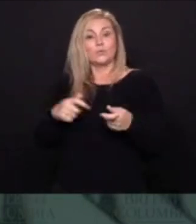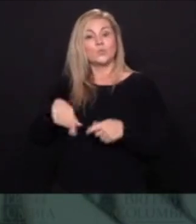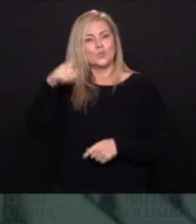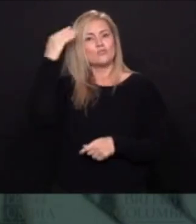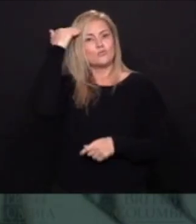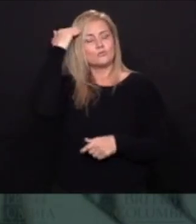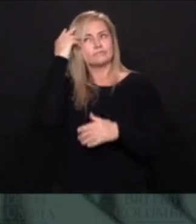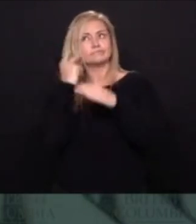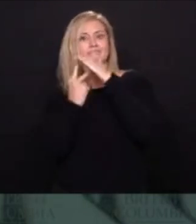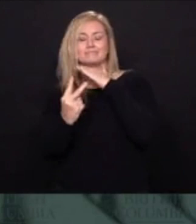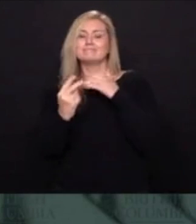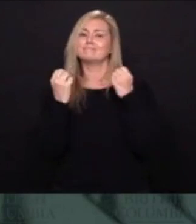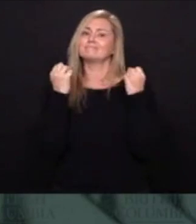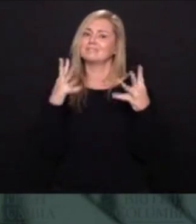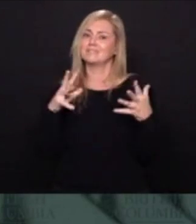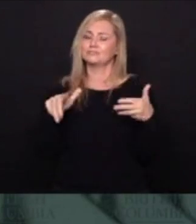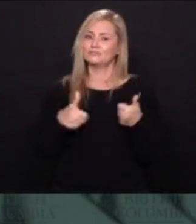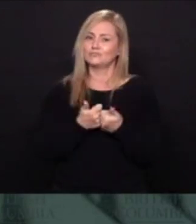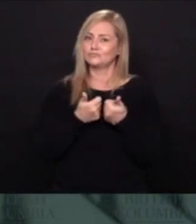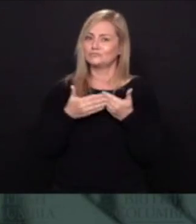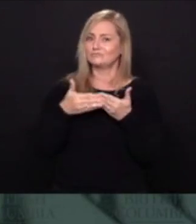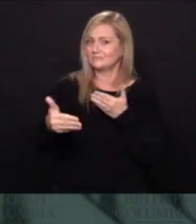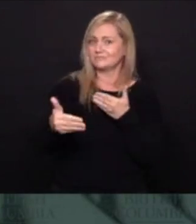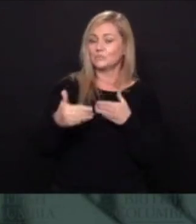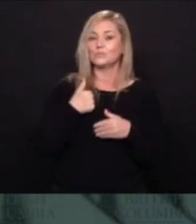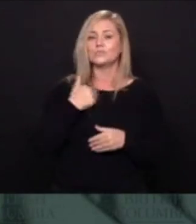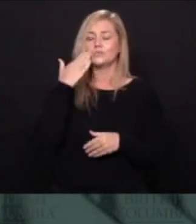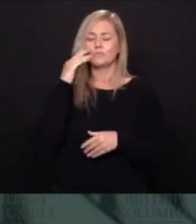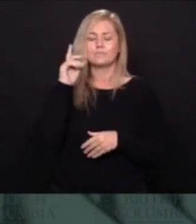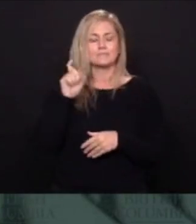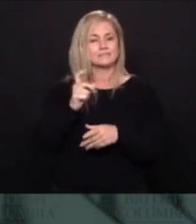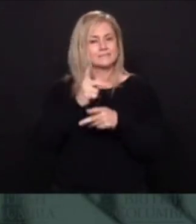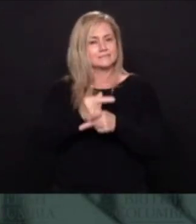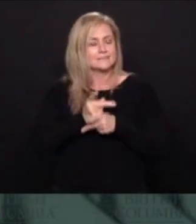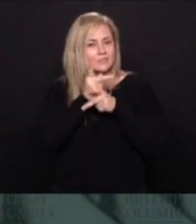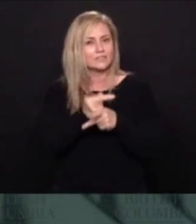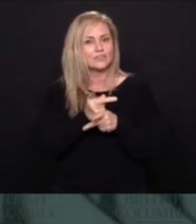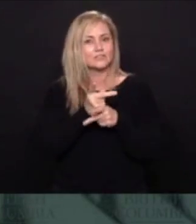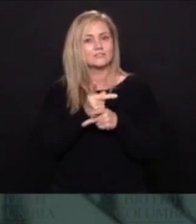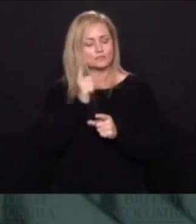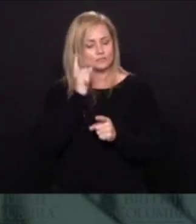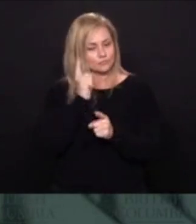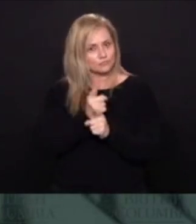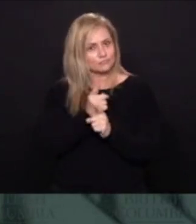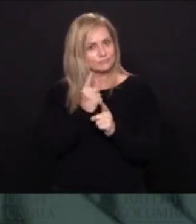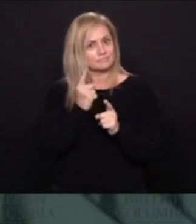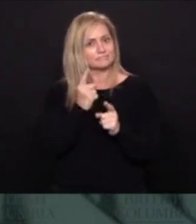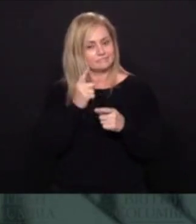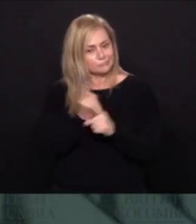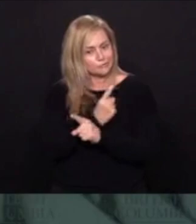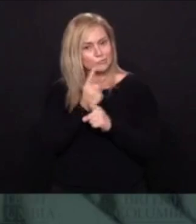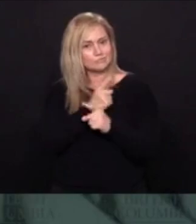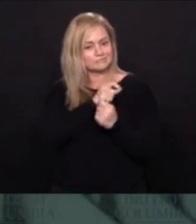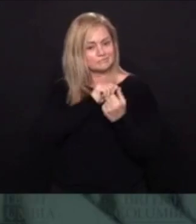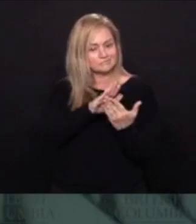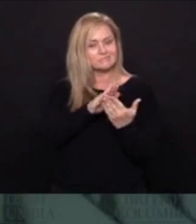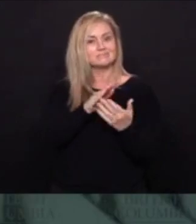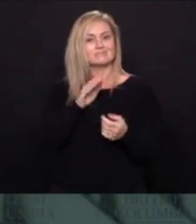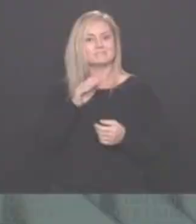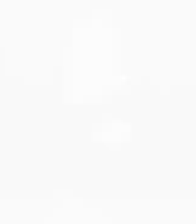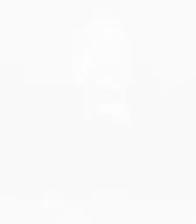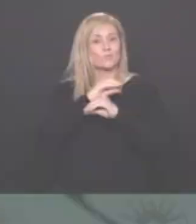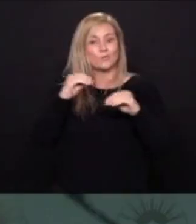will be big challenges ahead, and we know that this needs to be done carefully, the right way, with wraparound health and